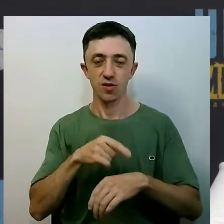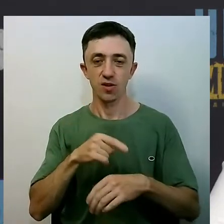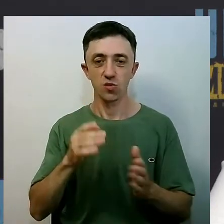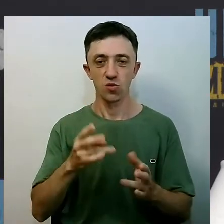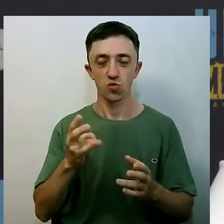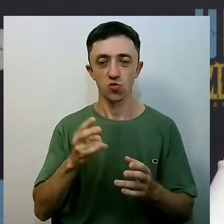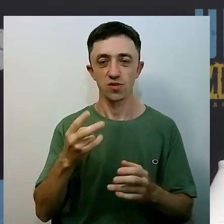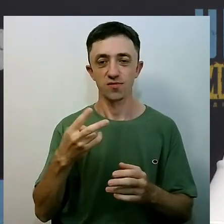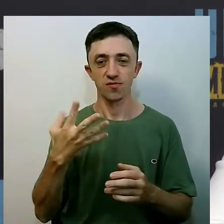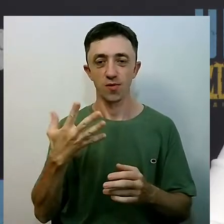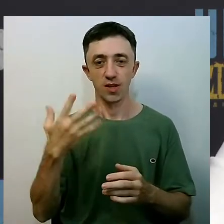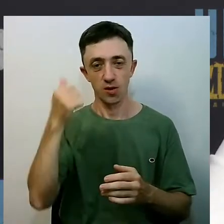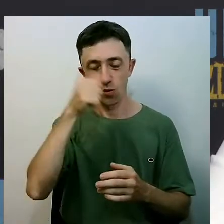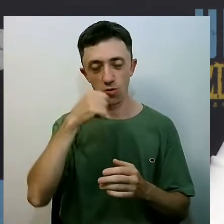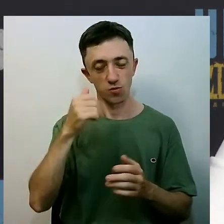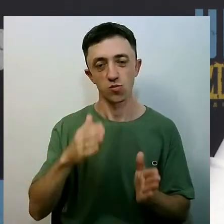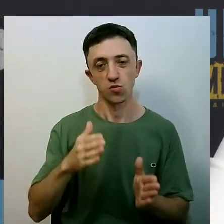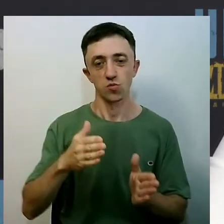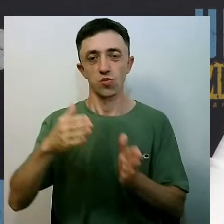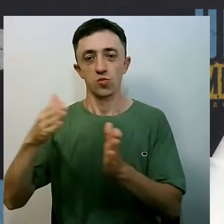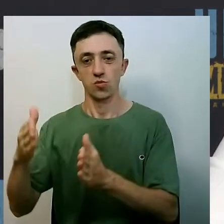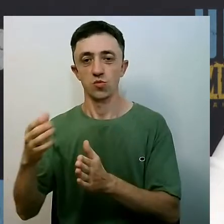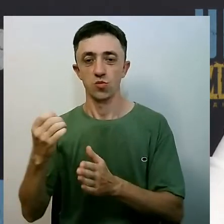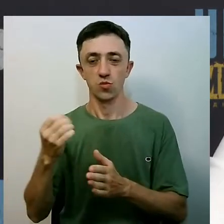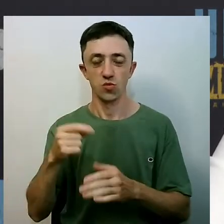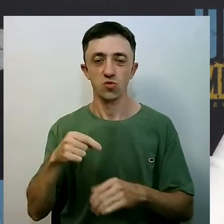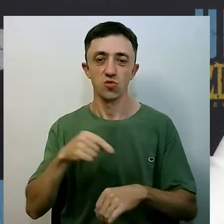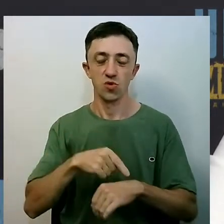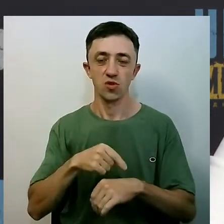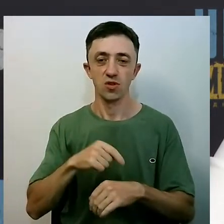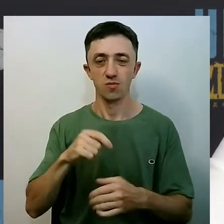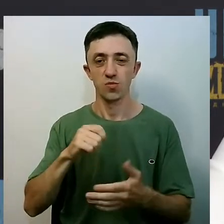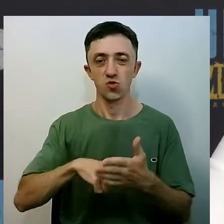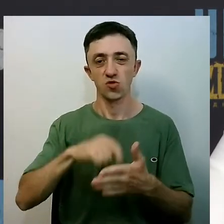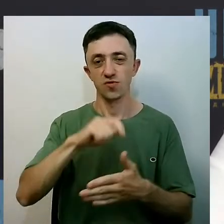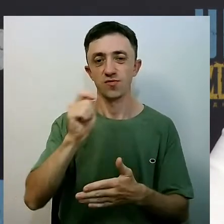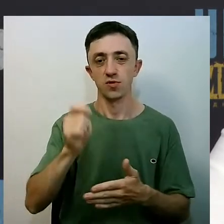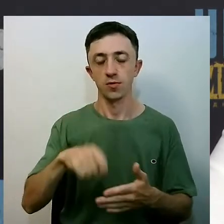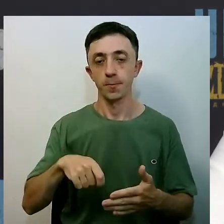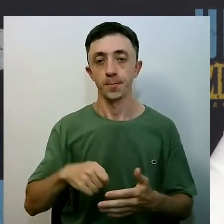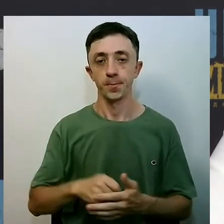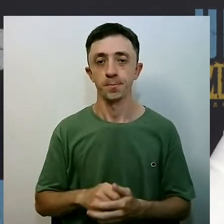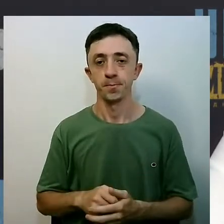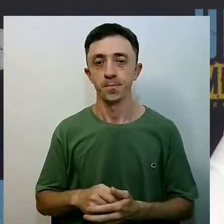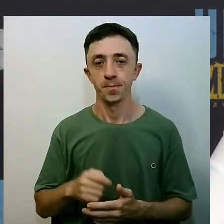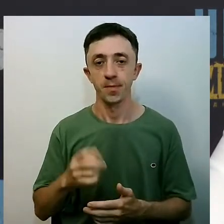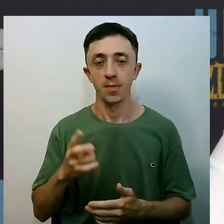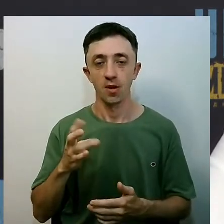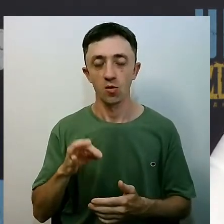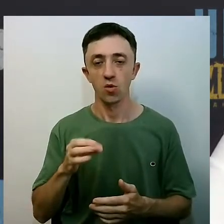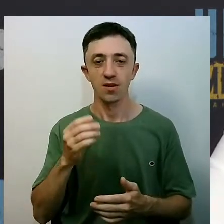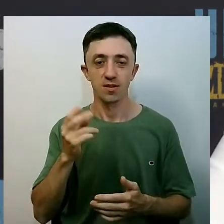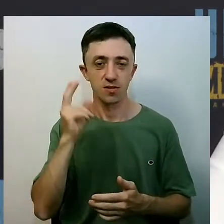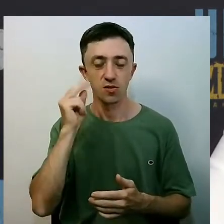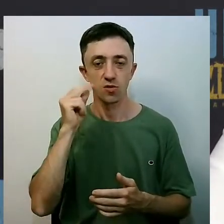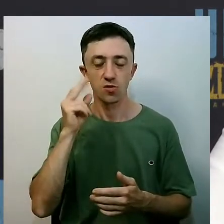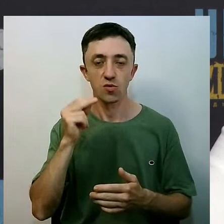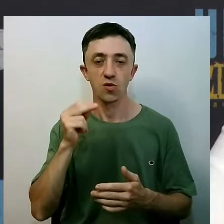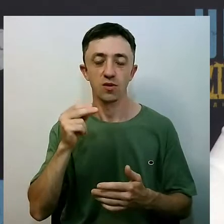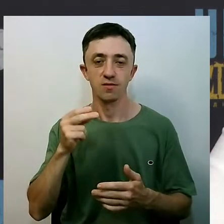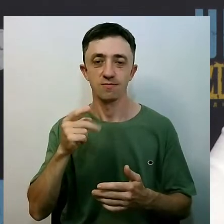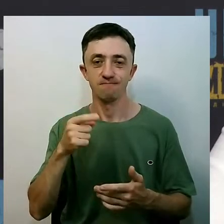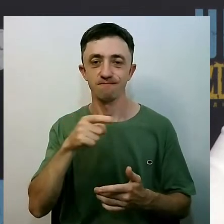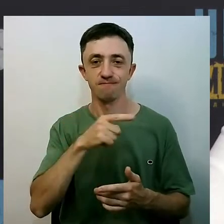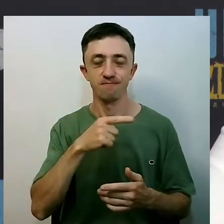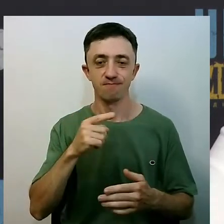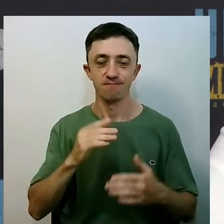be postponed because of the war, that it can take even more time. But now this is the deadline